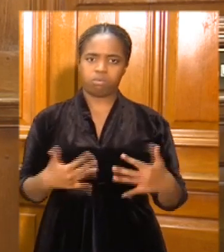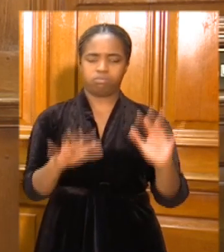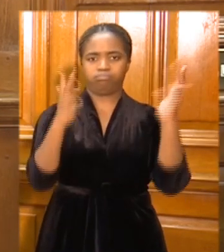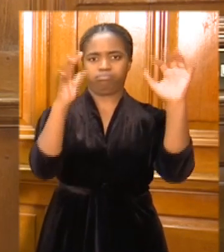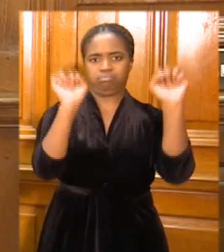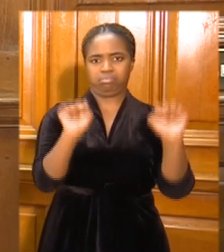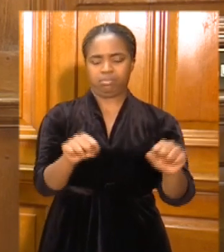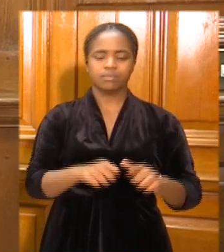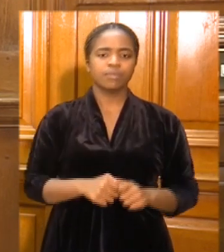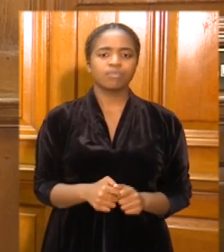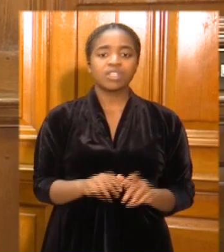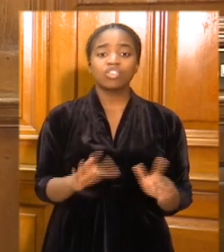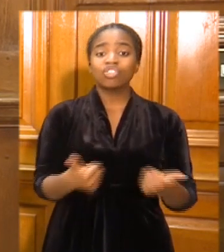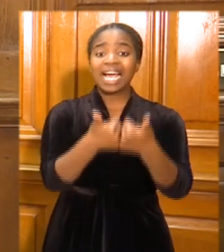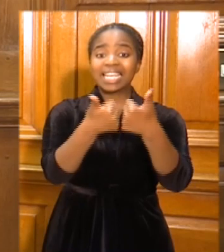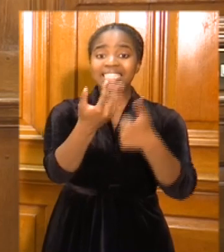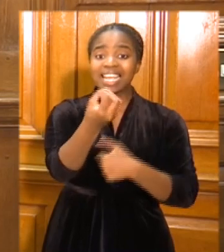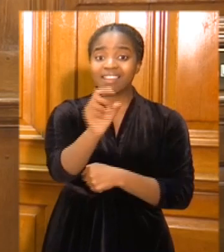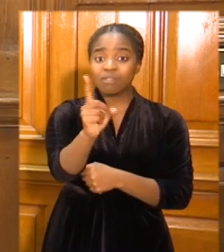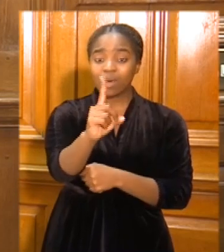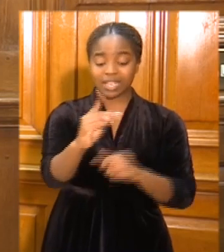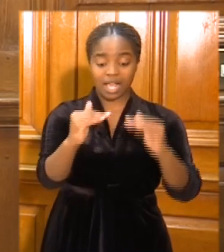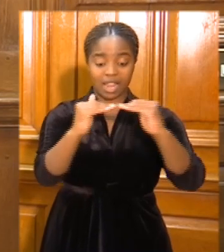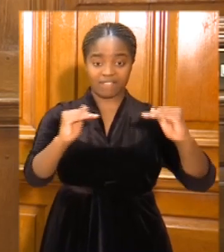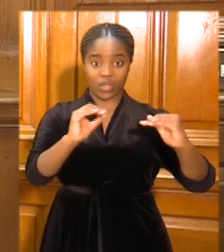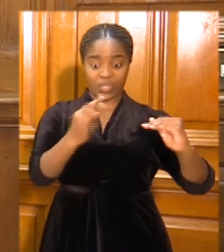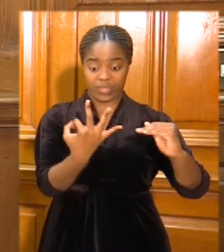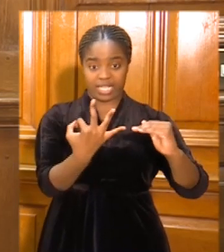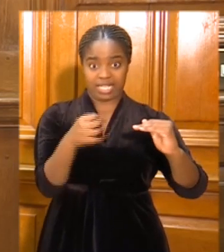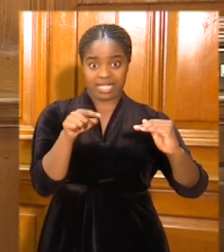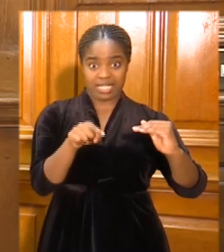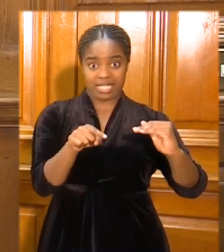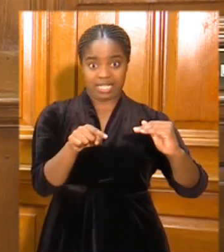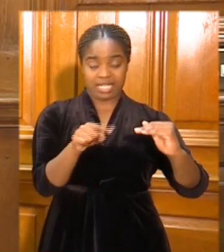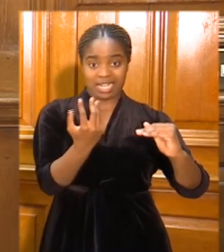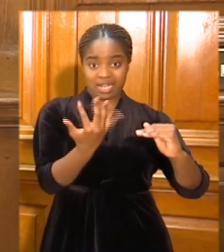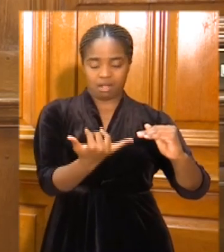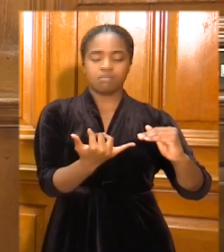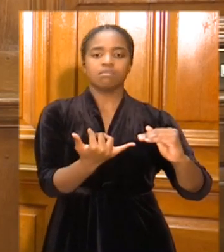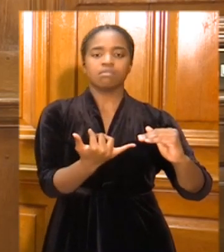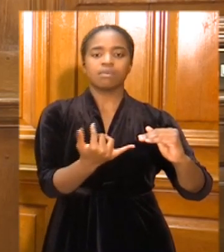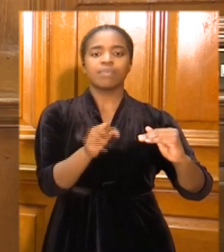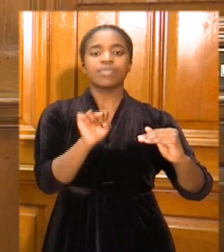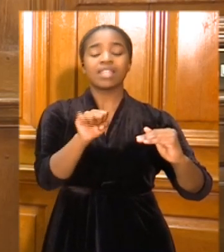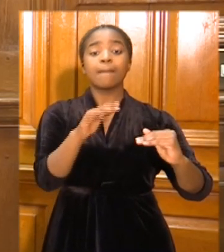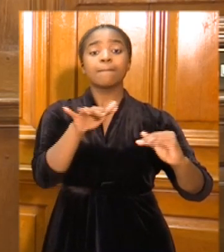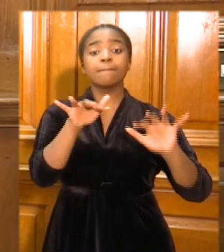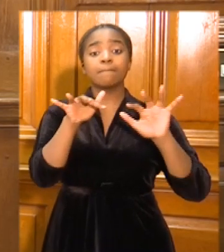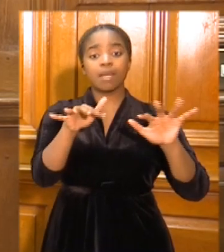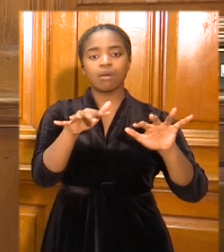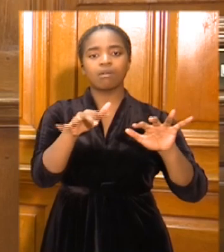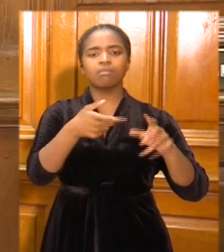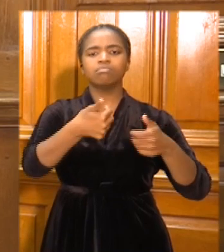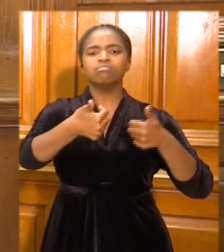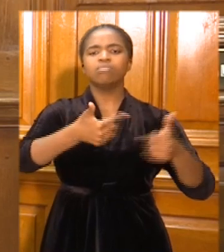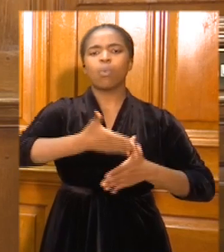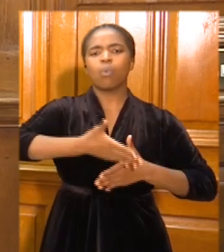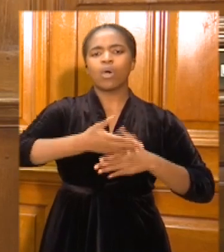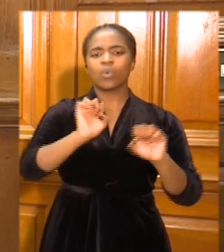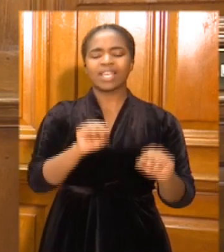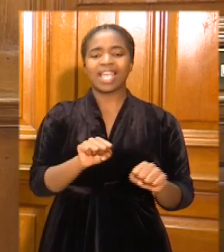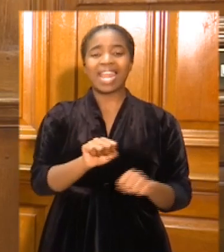will face with a move to level 3, which will enable the return to work of, well, up to